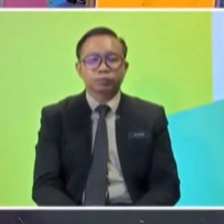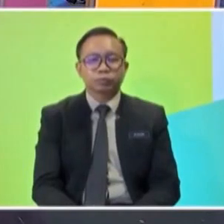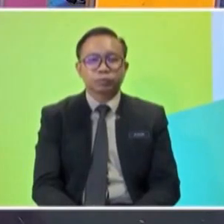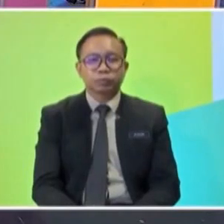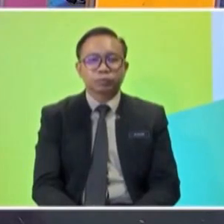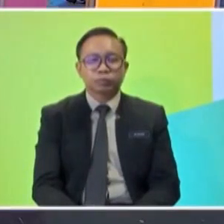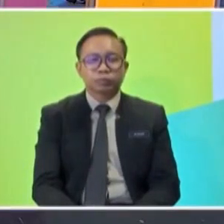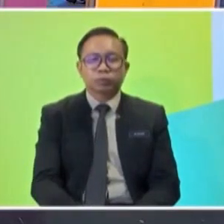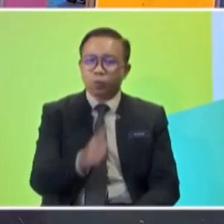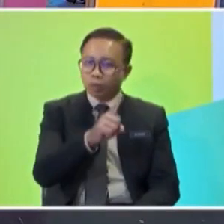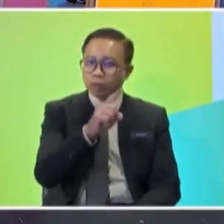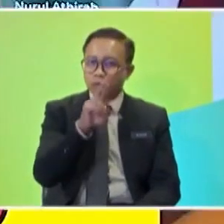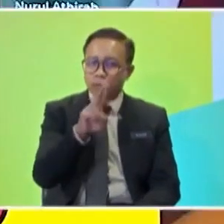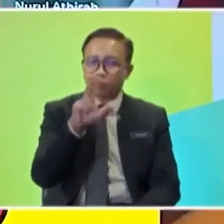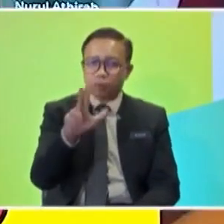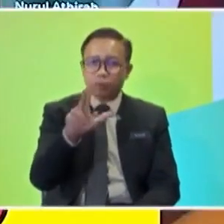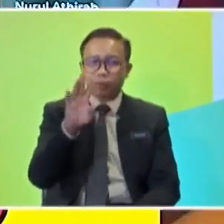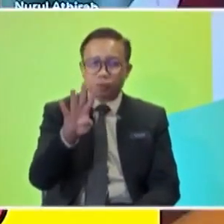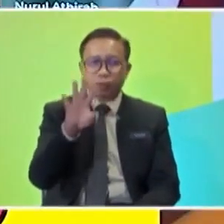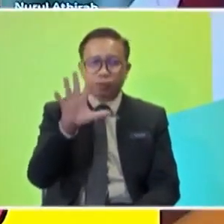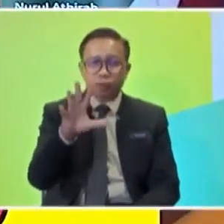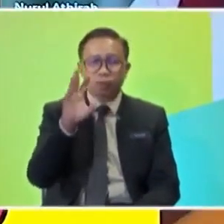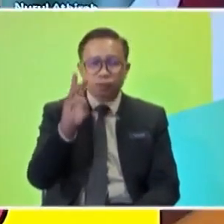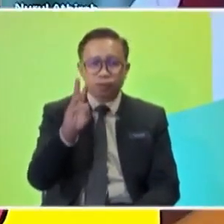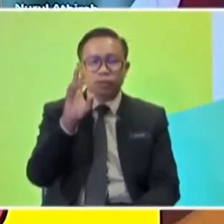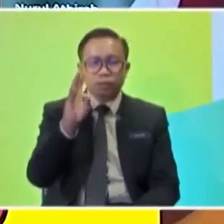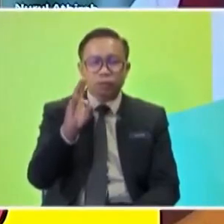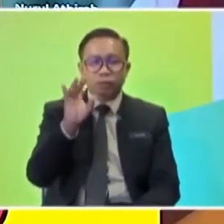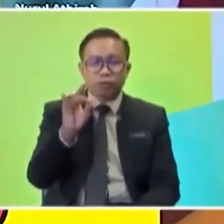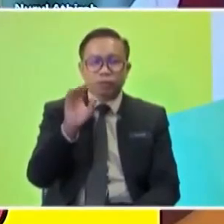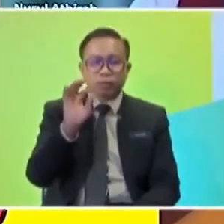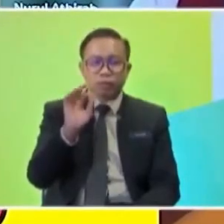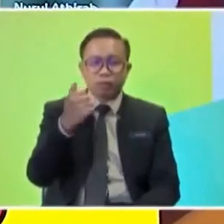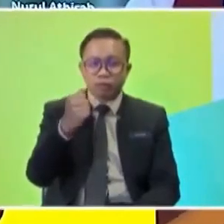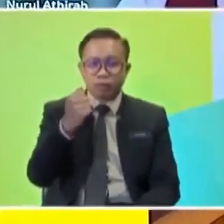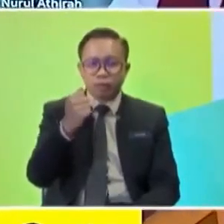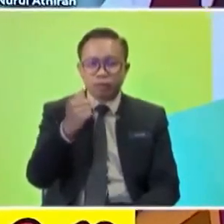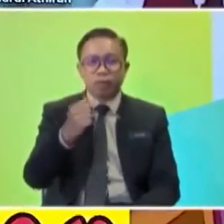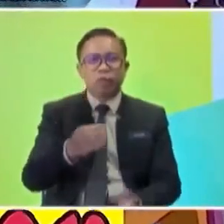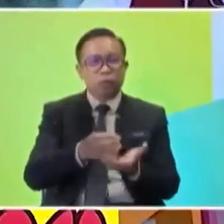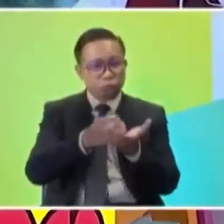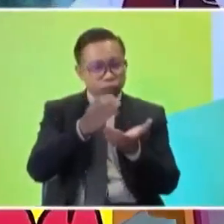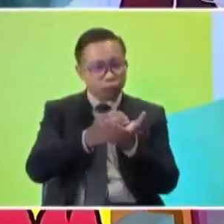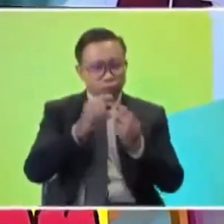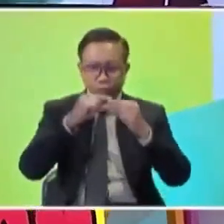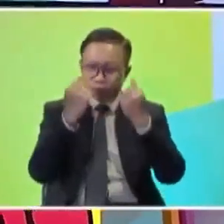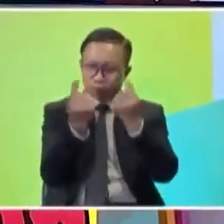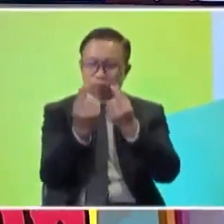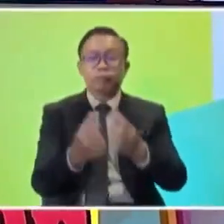Chris get today. Okay, so 1, 2, 3, 4, 5, 6, 7, 8, 9, 10. 10 groups.